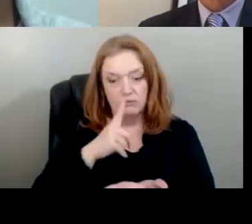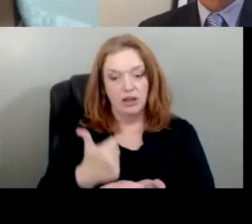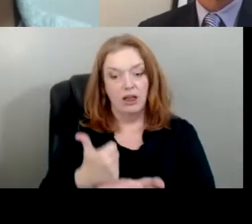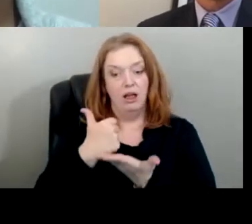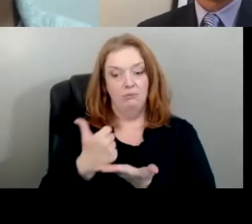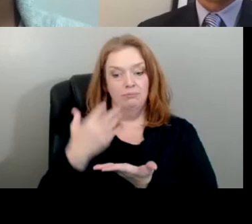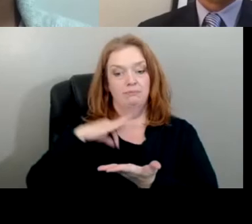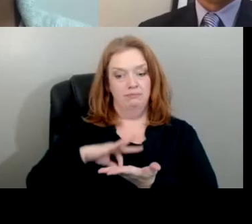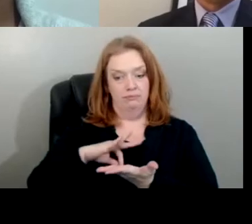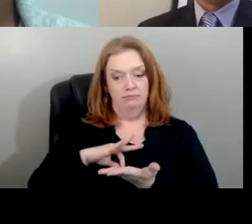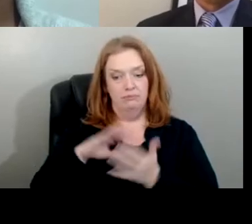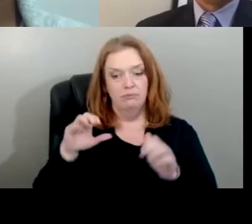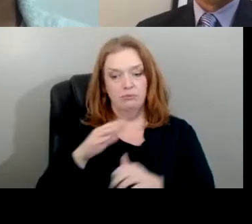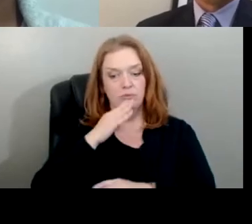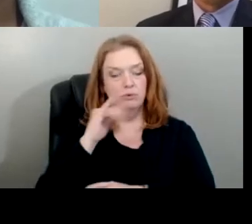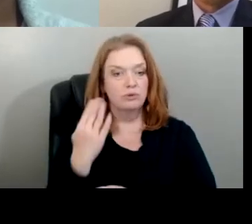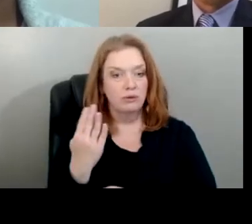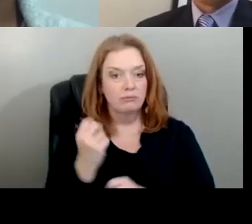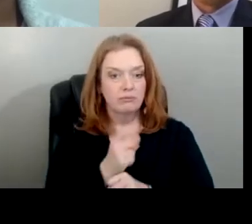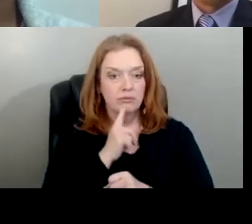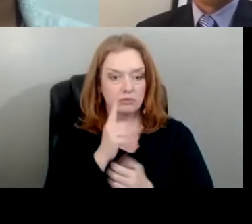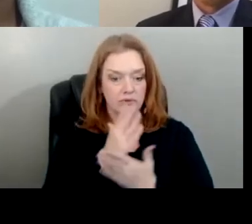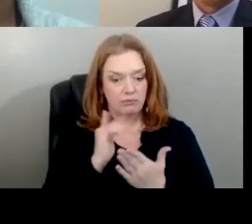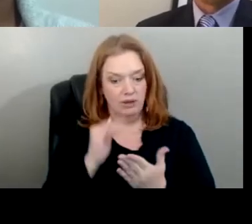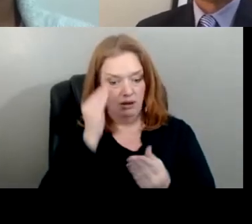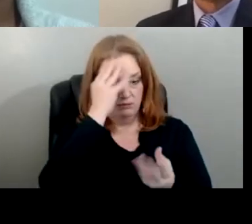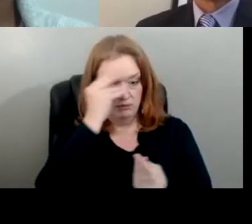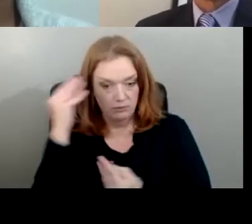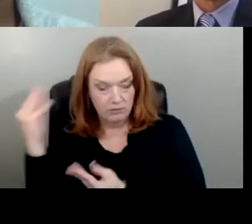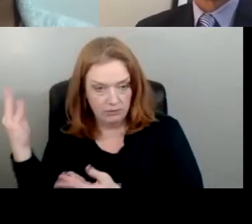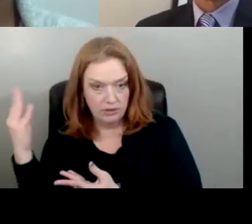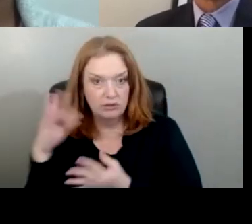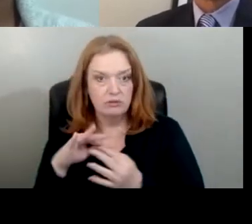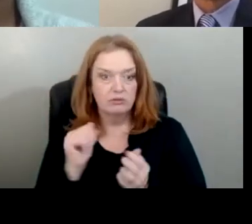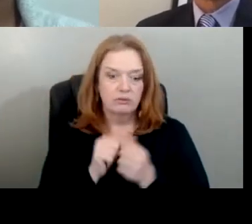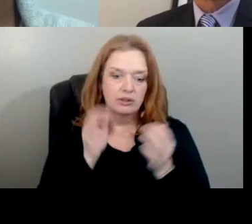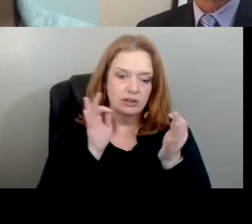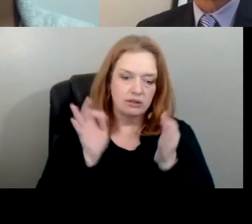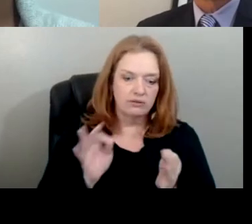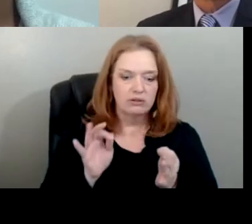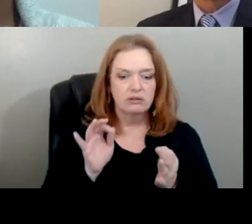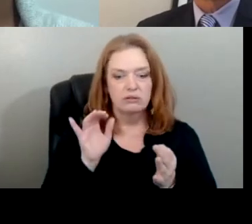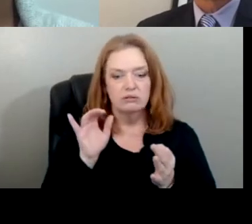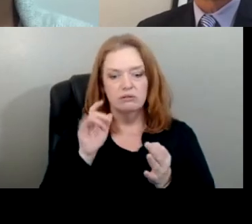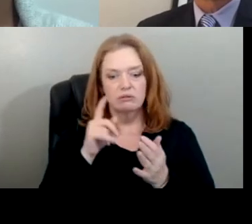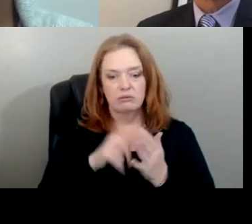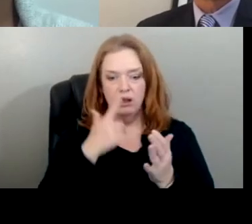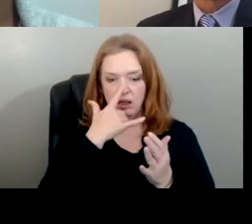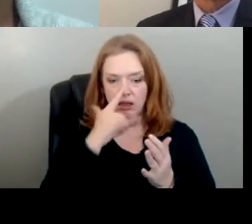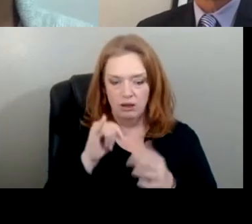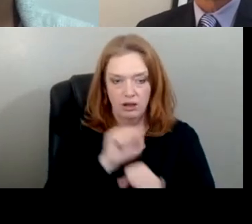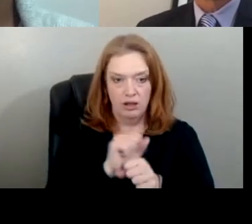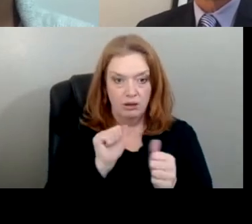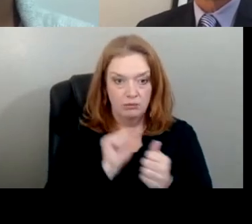know, getting some of the information that we're looking for, as far as definitions. You know, what does collaboration look like? How